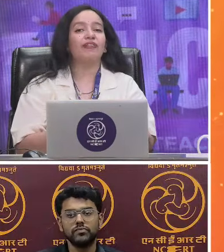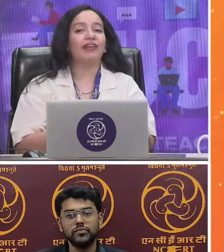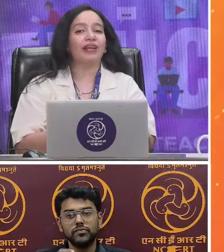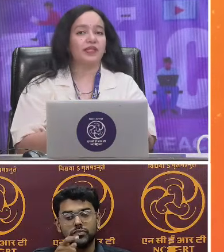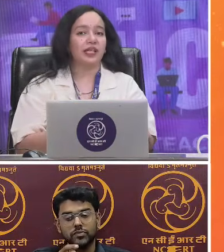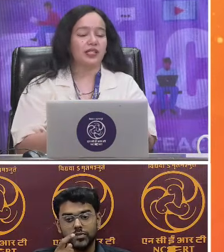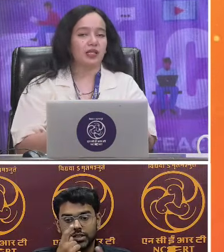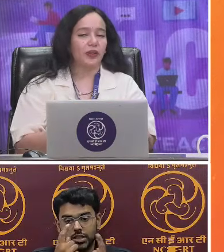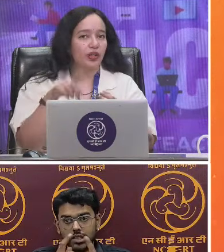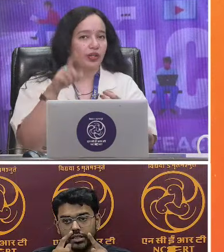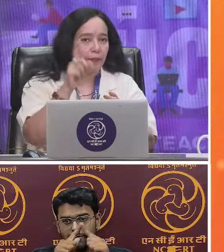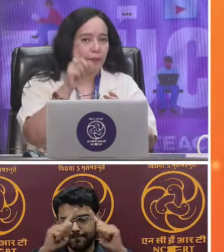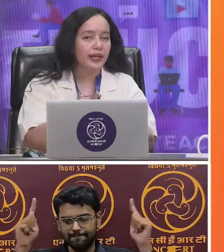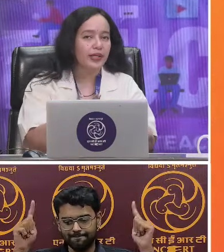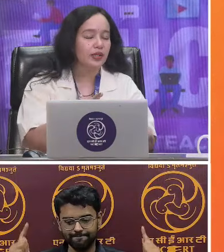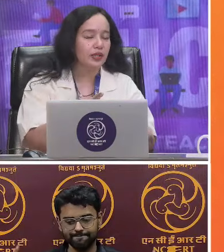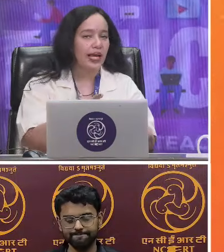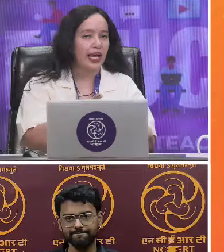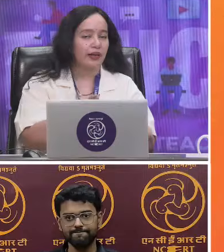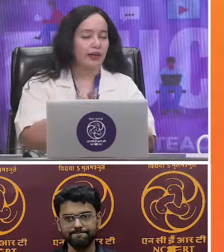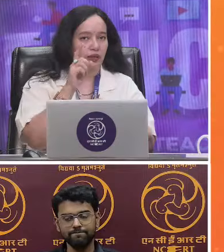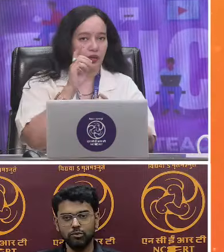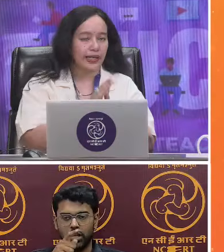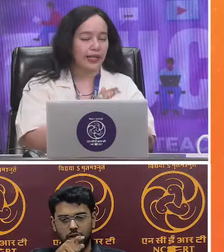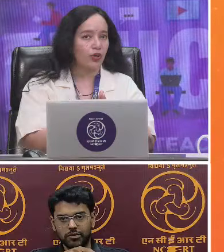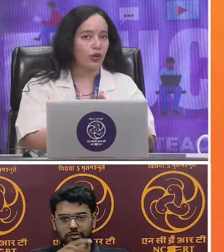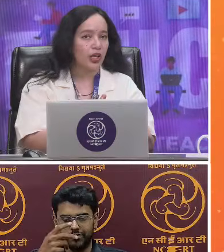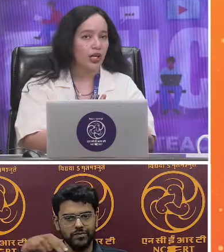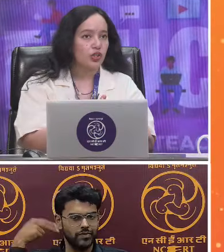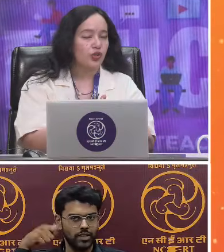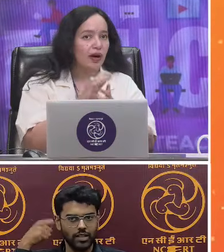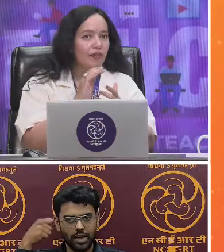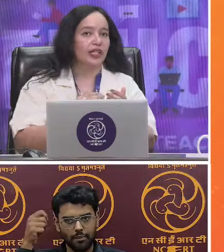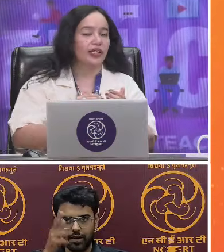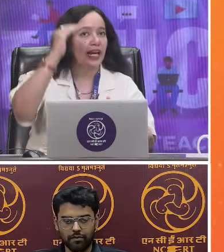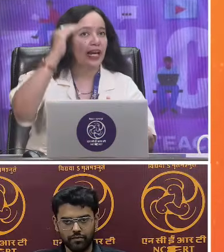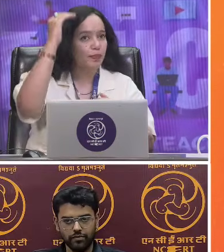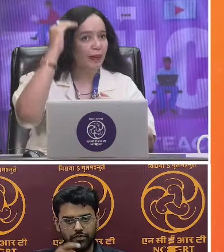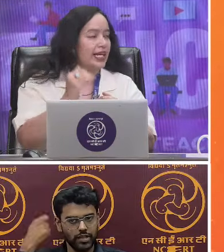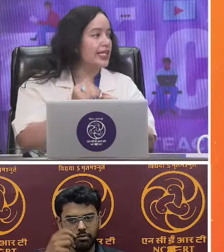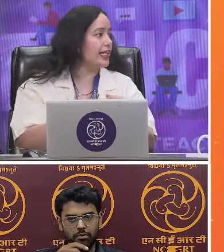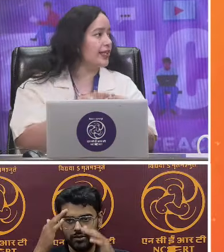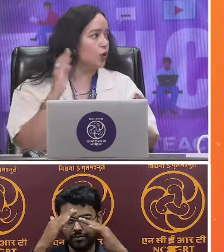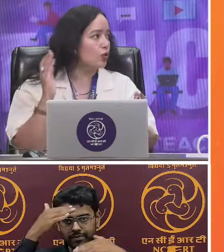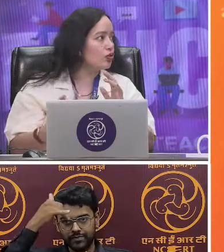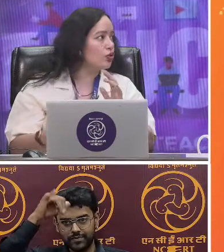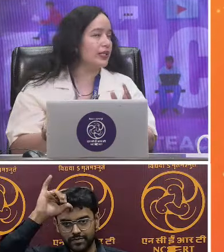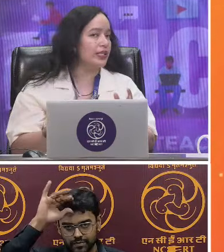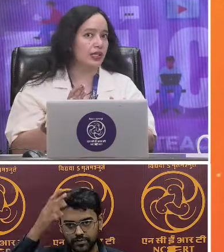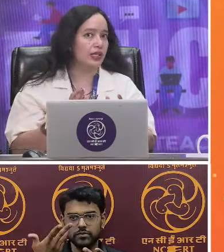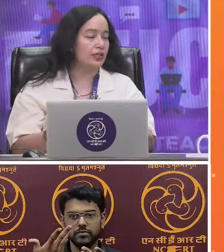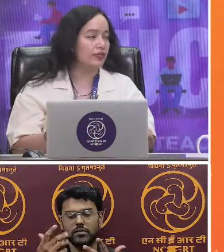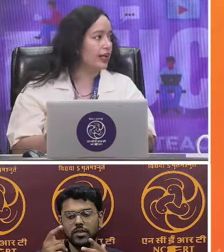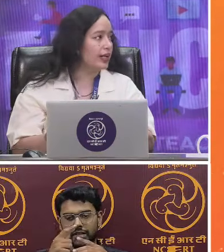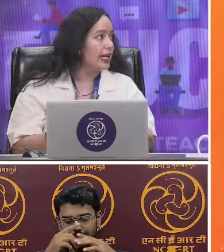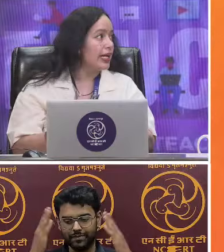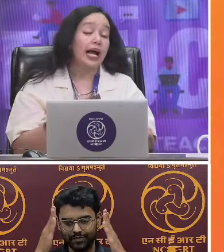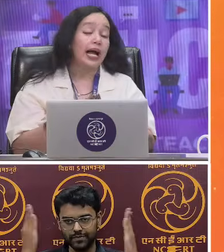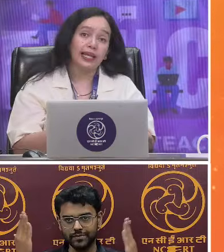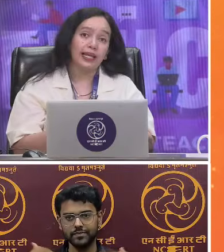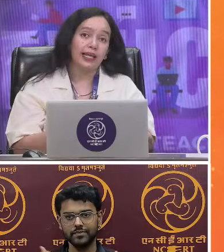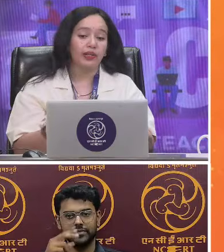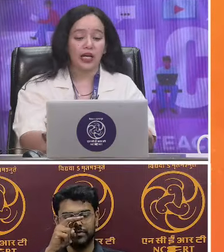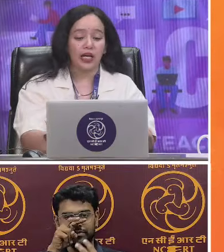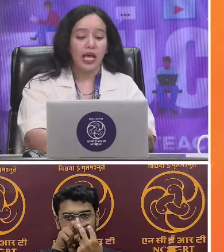check the frame size, because your camera is there. Like so you have to check the head space and the nose room. And the eye level that you were